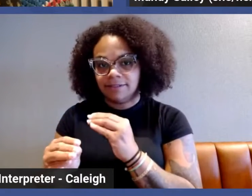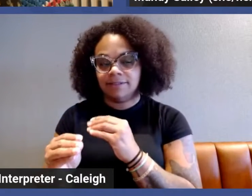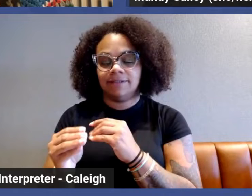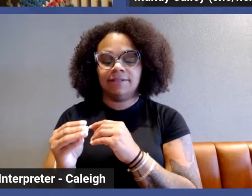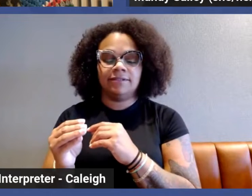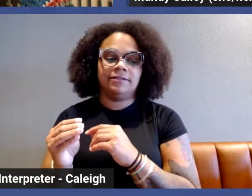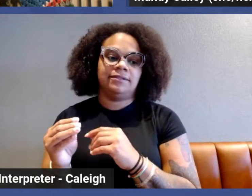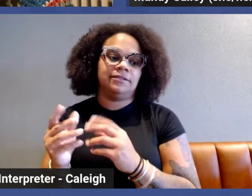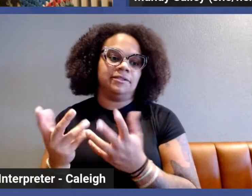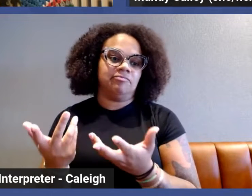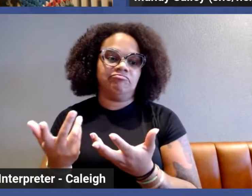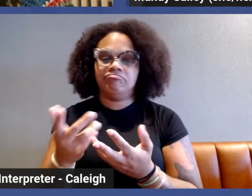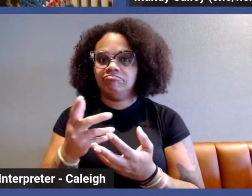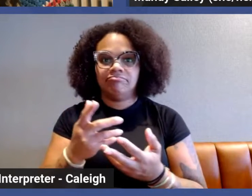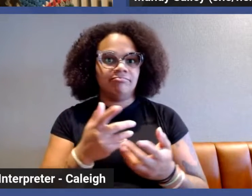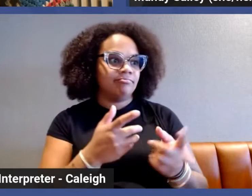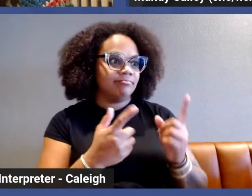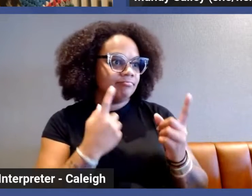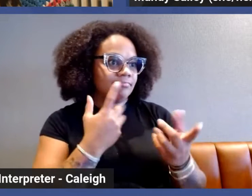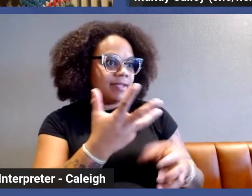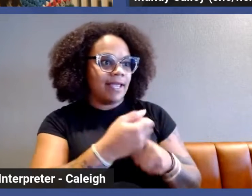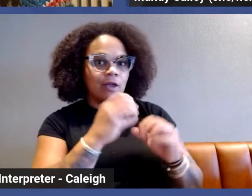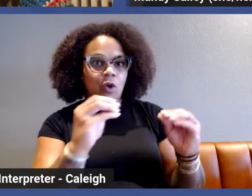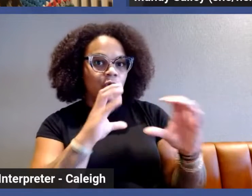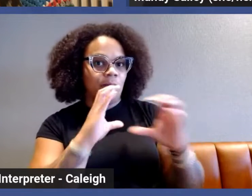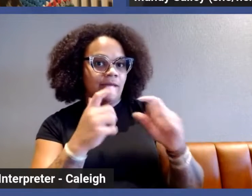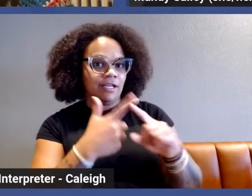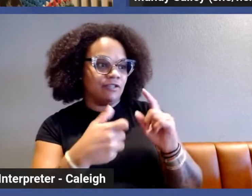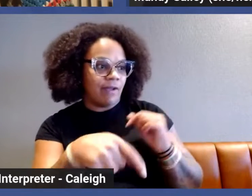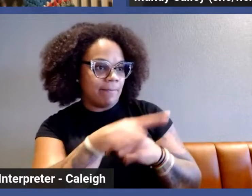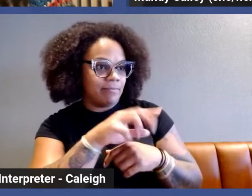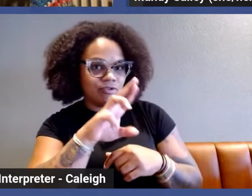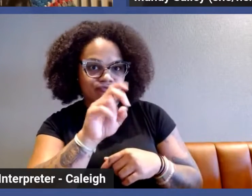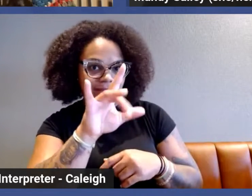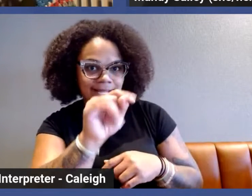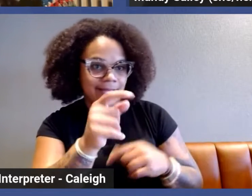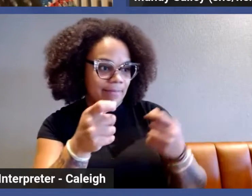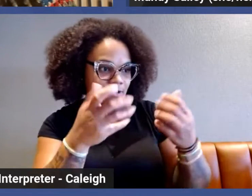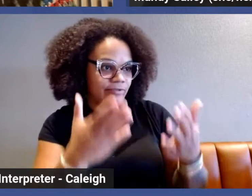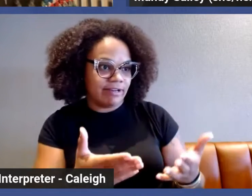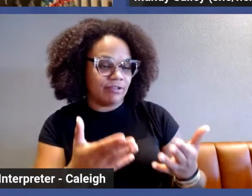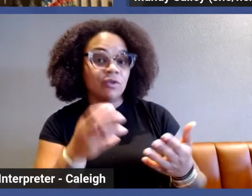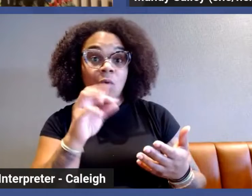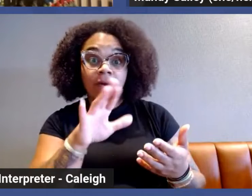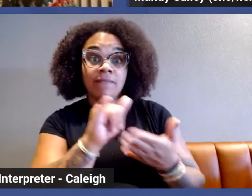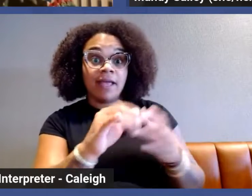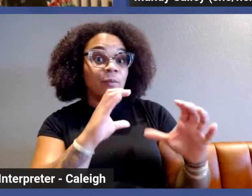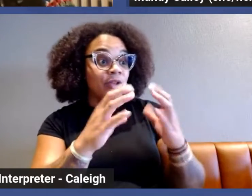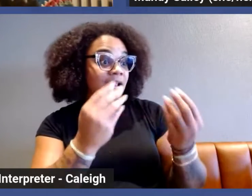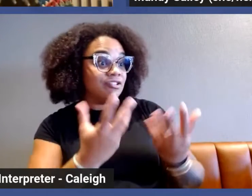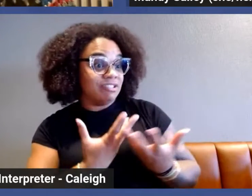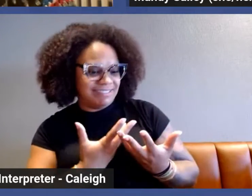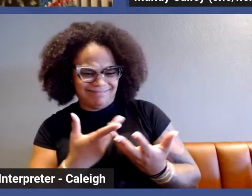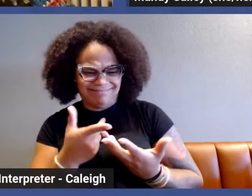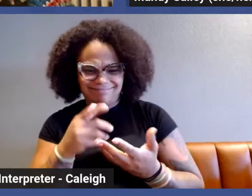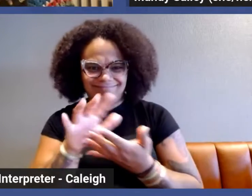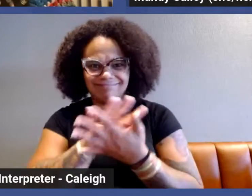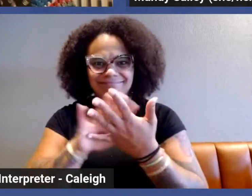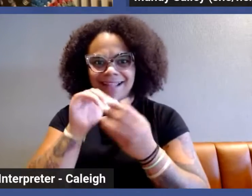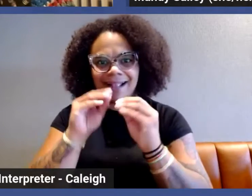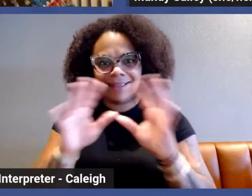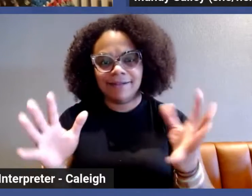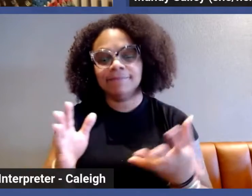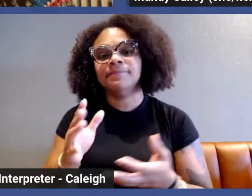getting any kind of communications, or the communications that they do get being unclear. So that was an issue that a lot of